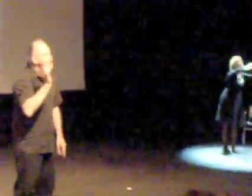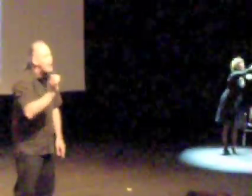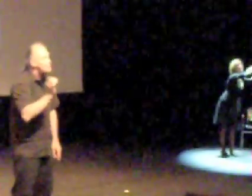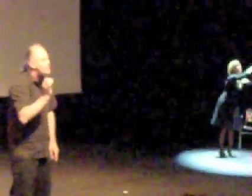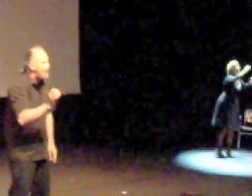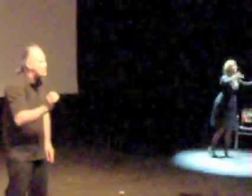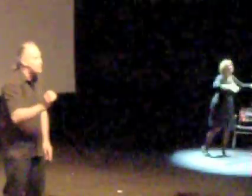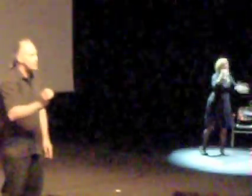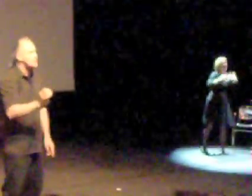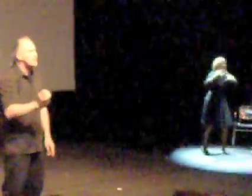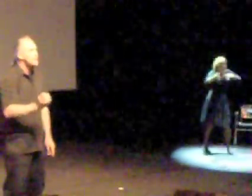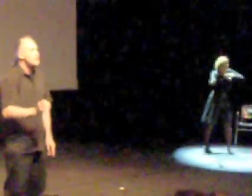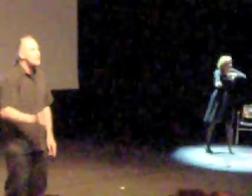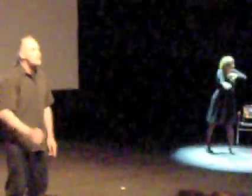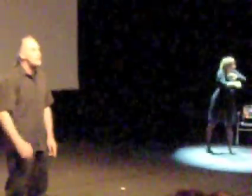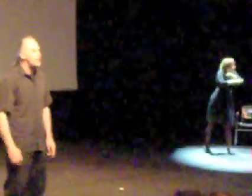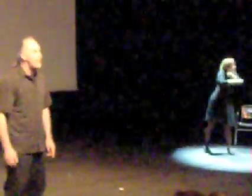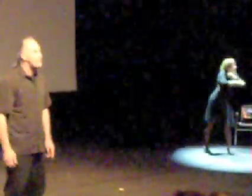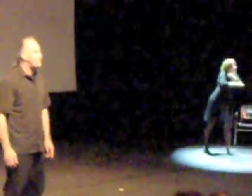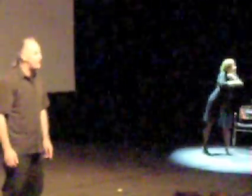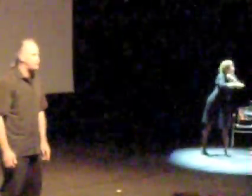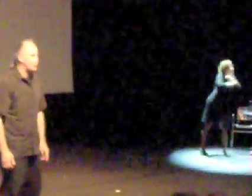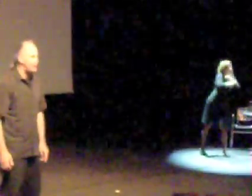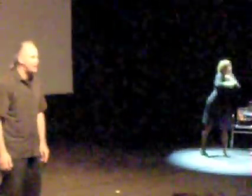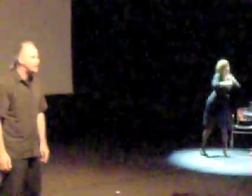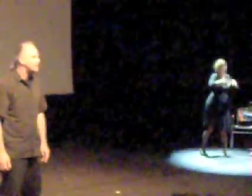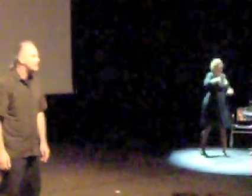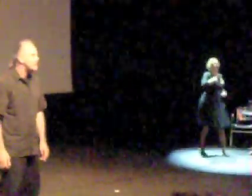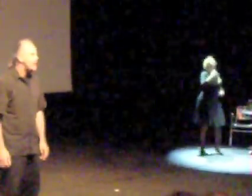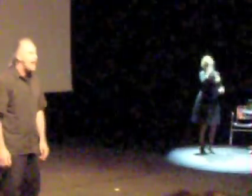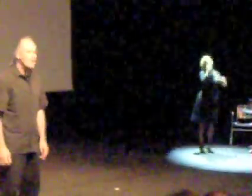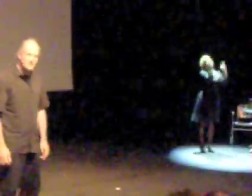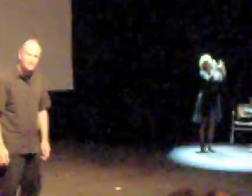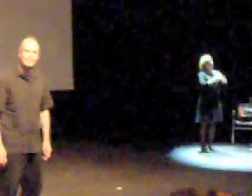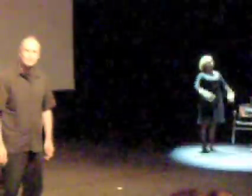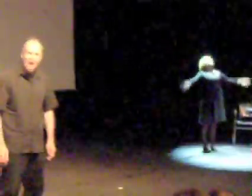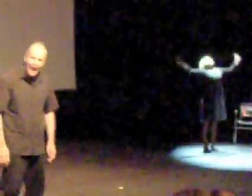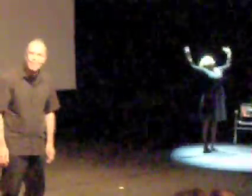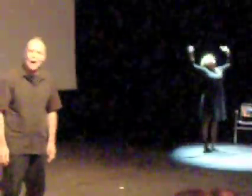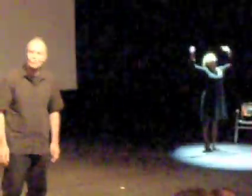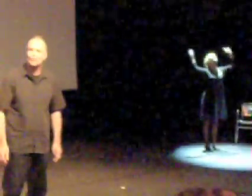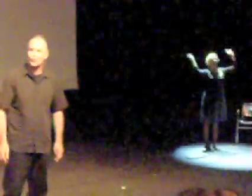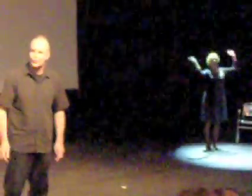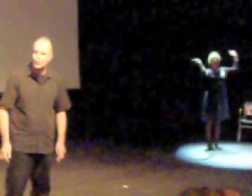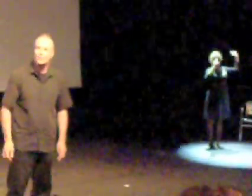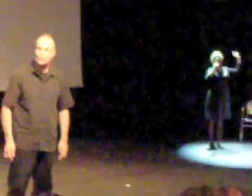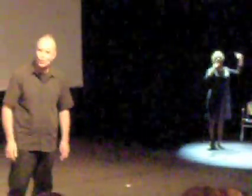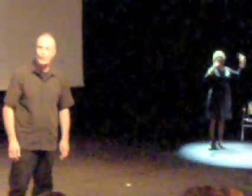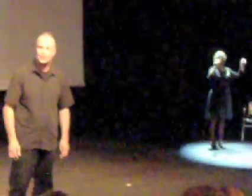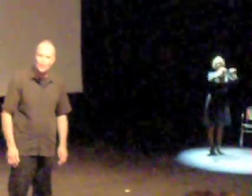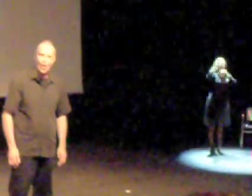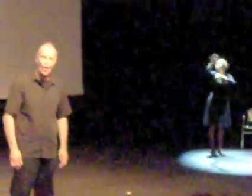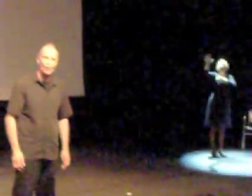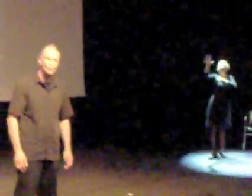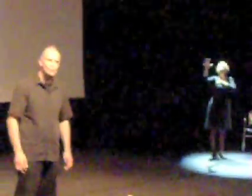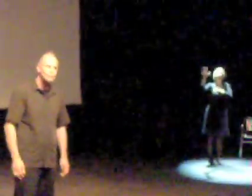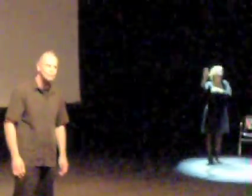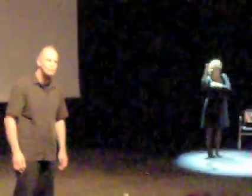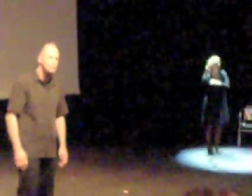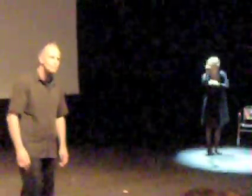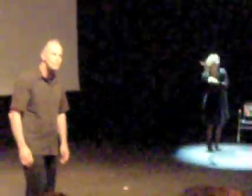feeling a temptation to claim victory as if how mountains were human toys to